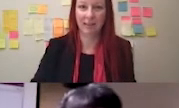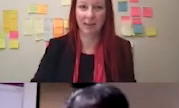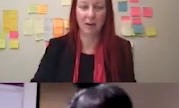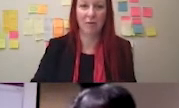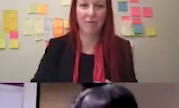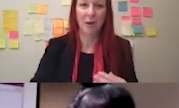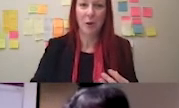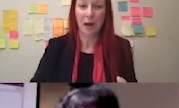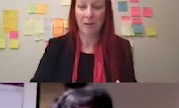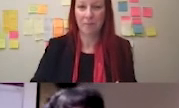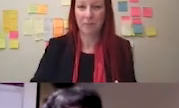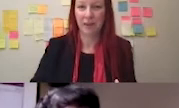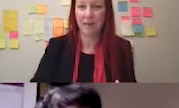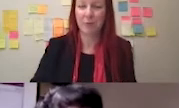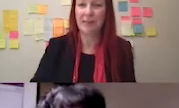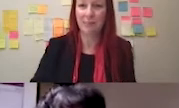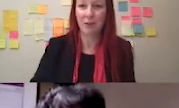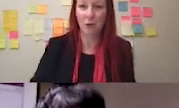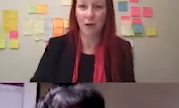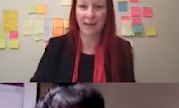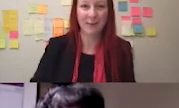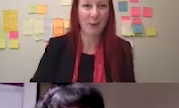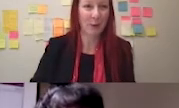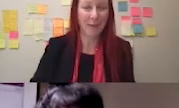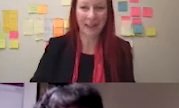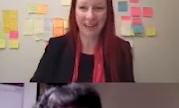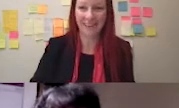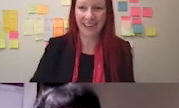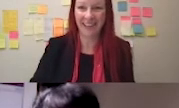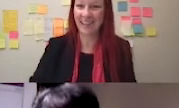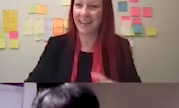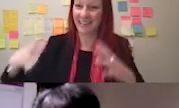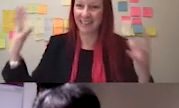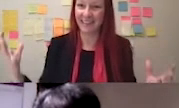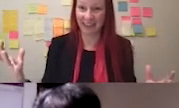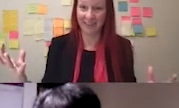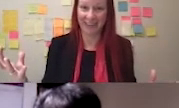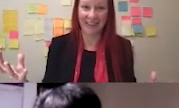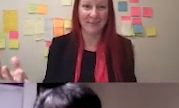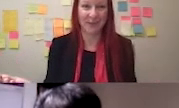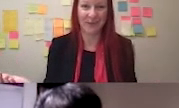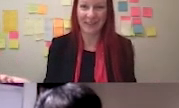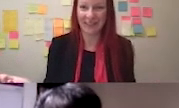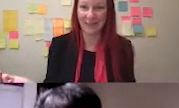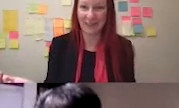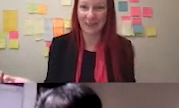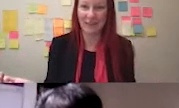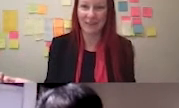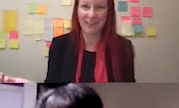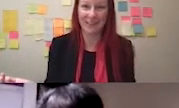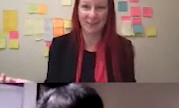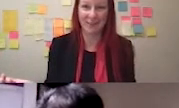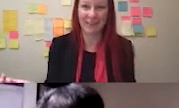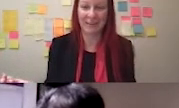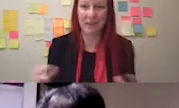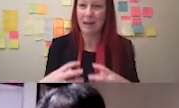conscious decision of that brings me joy. So who I play with, as in, like, for example, this lovely group